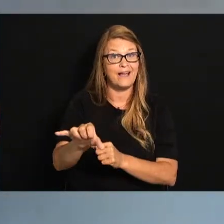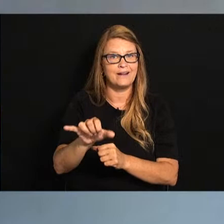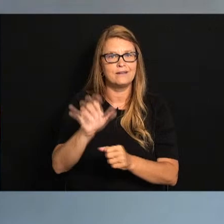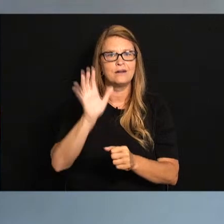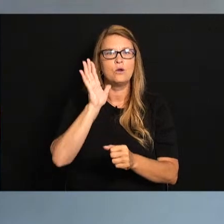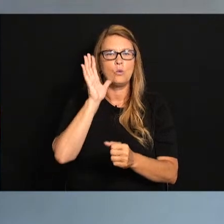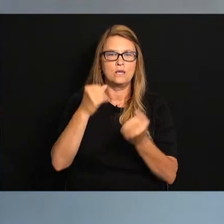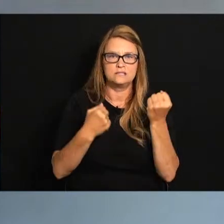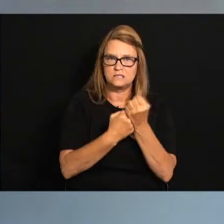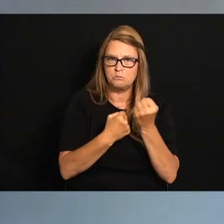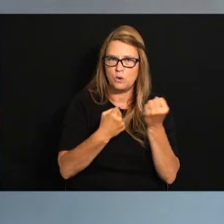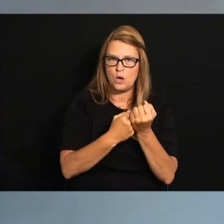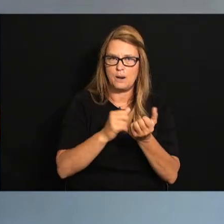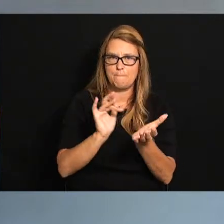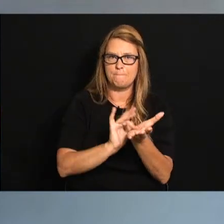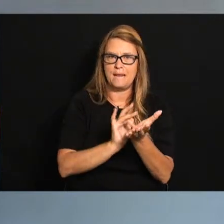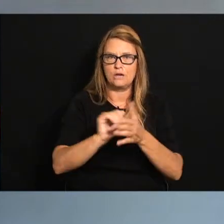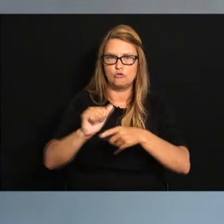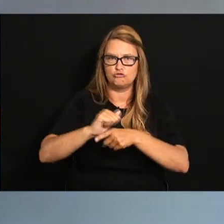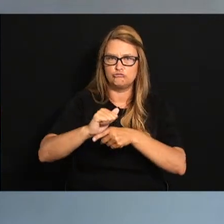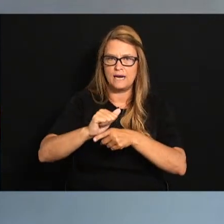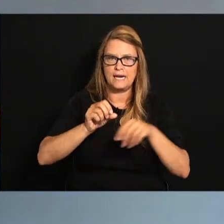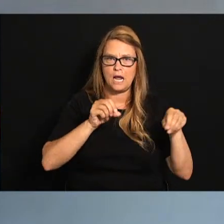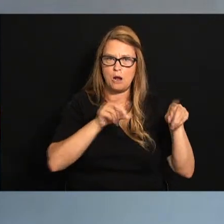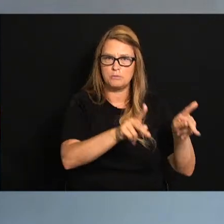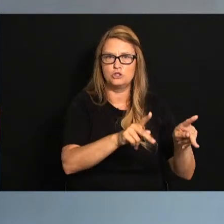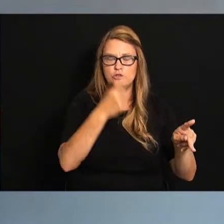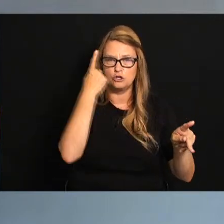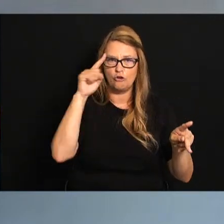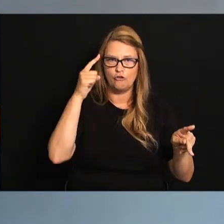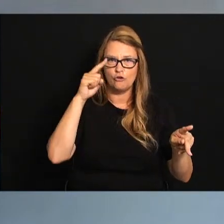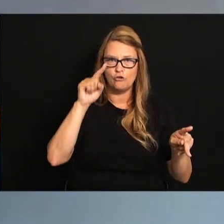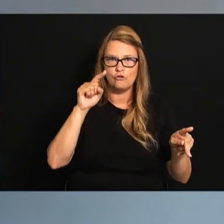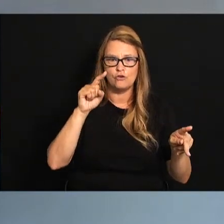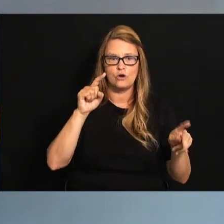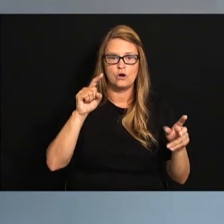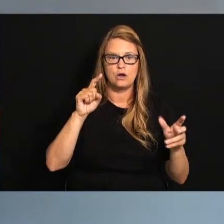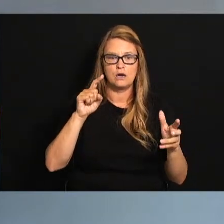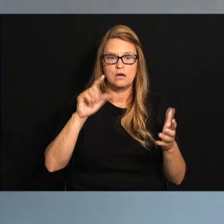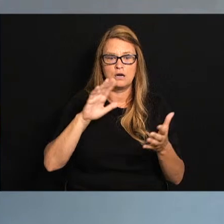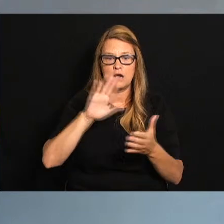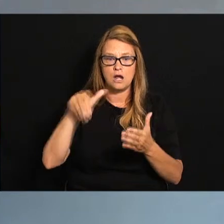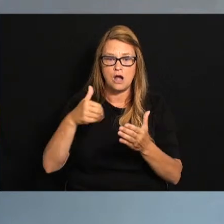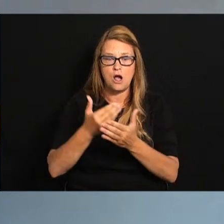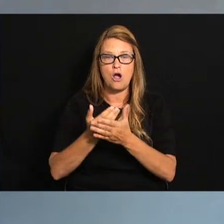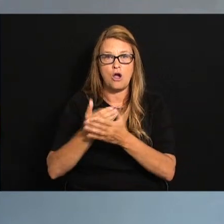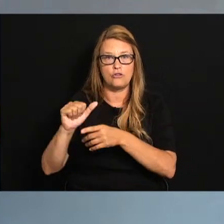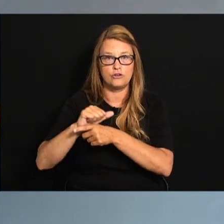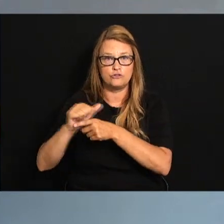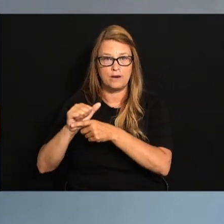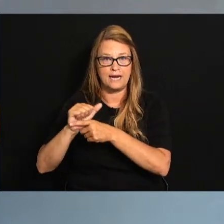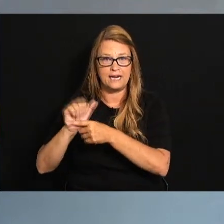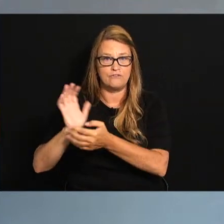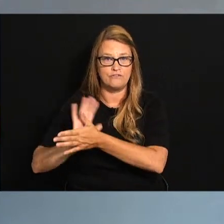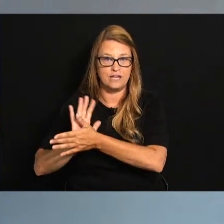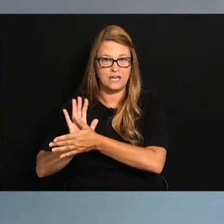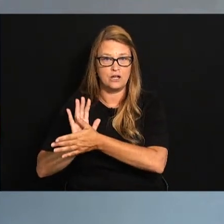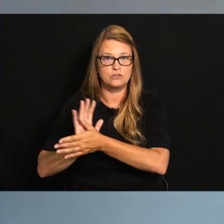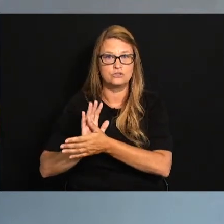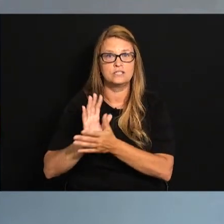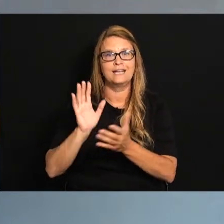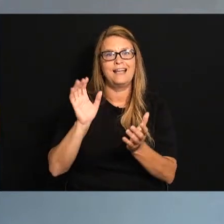to support medical training opportunities, both through live webinars, training videos, as well as electronic and